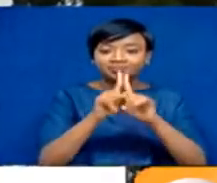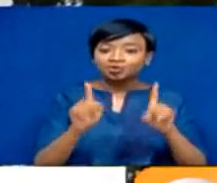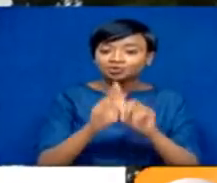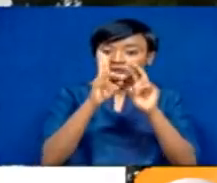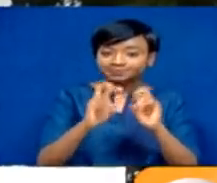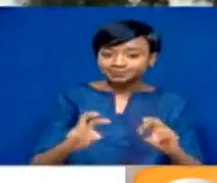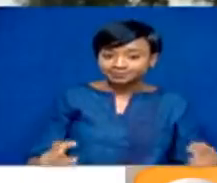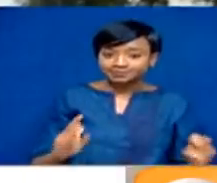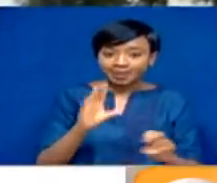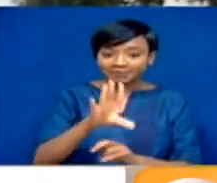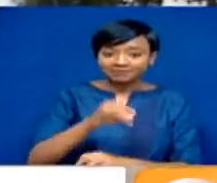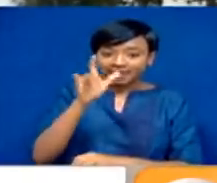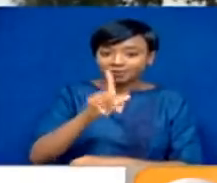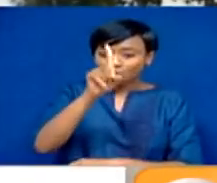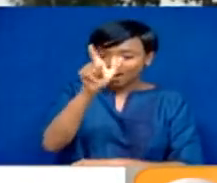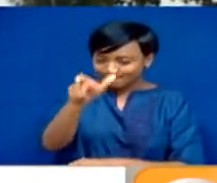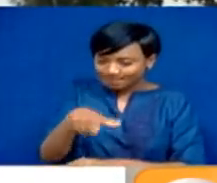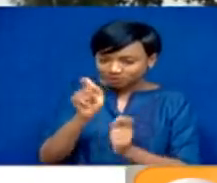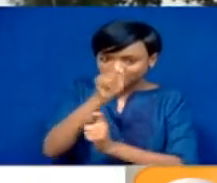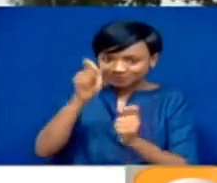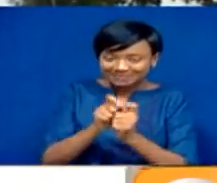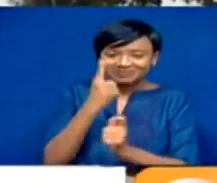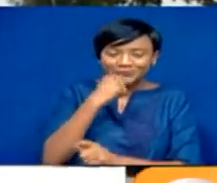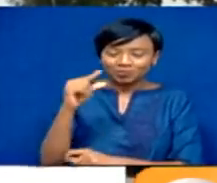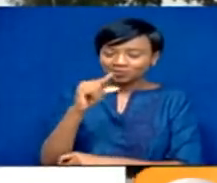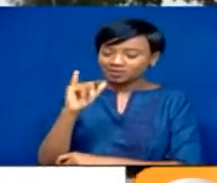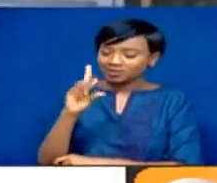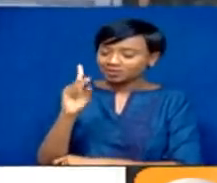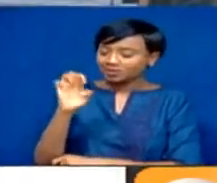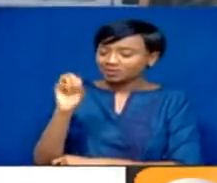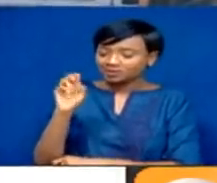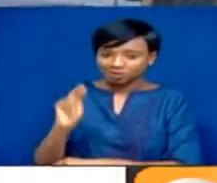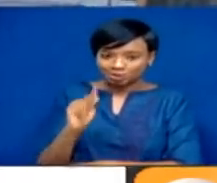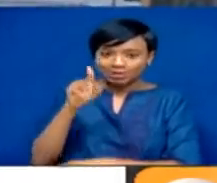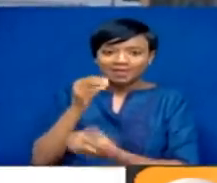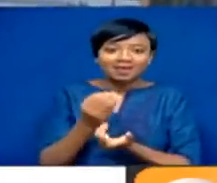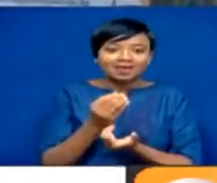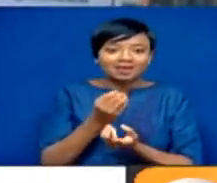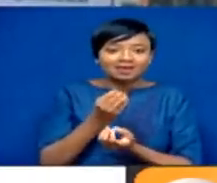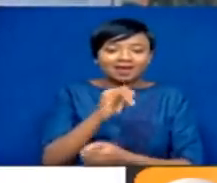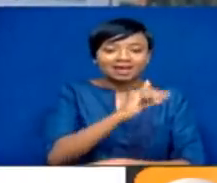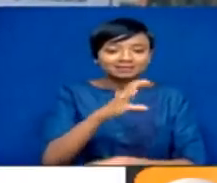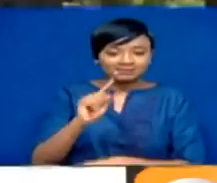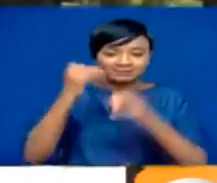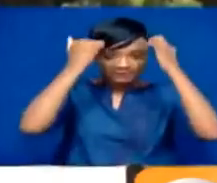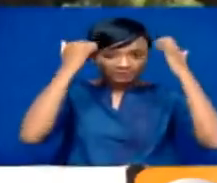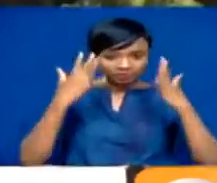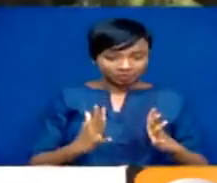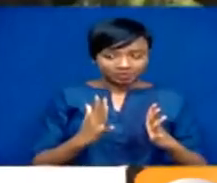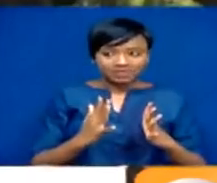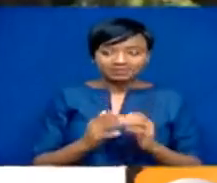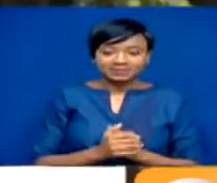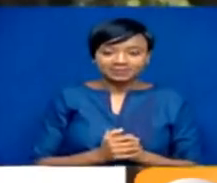Investigation zeroed in on the main suspect, Gideon Tanui, an information technology student at Baringo Technical College, who